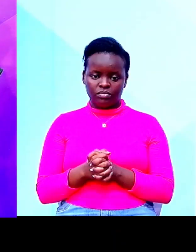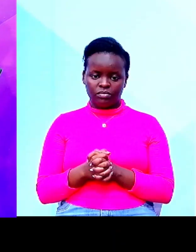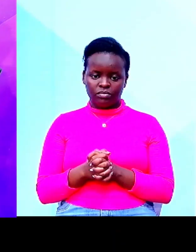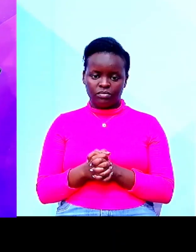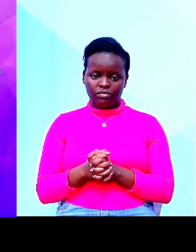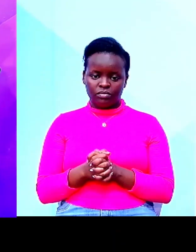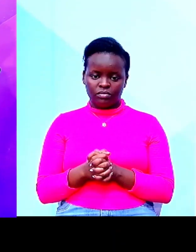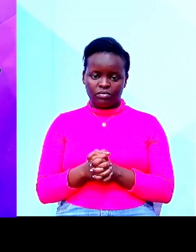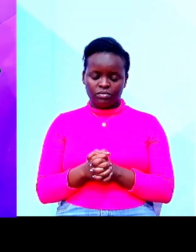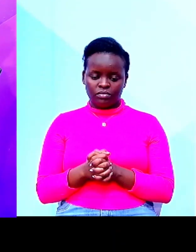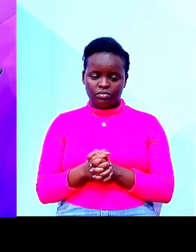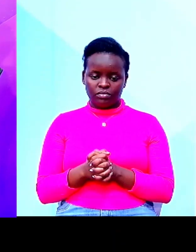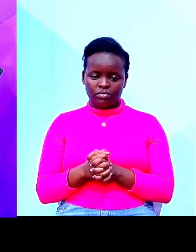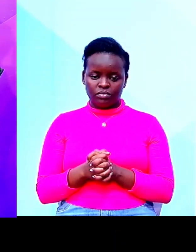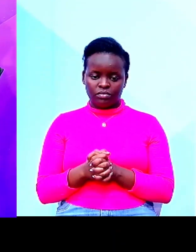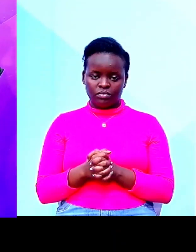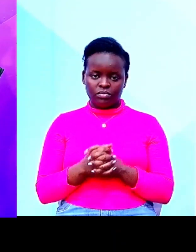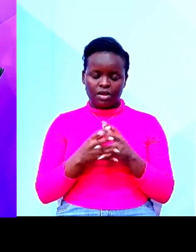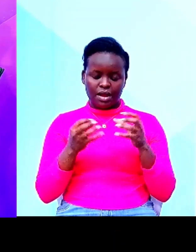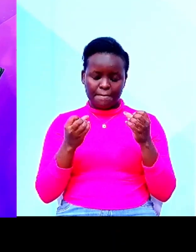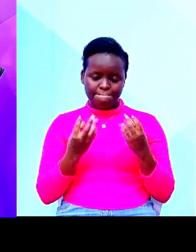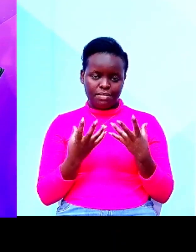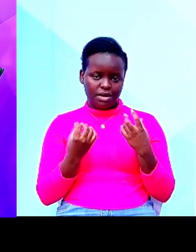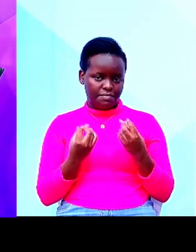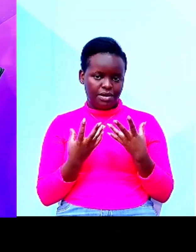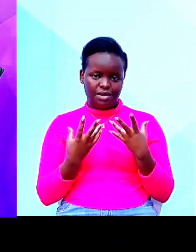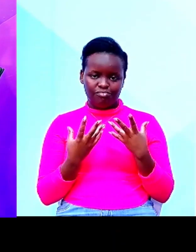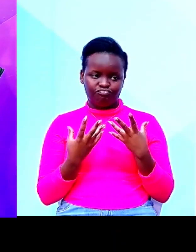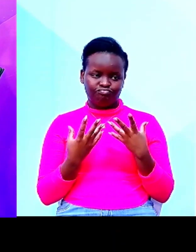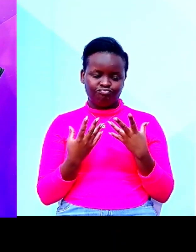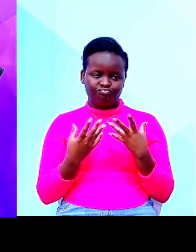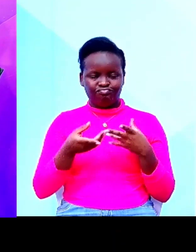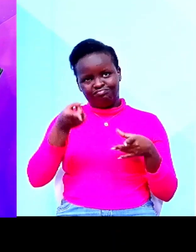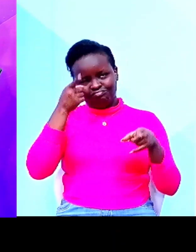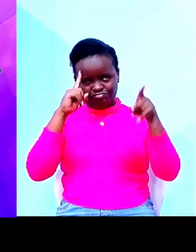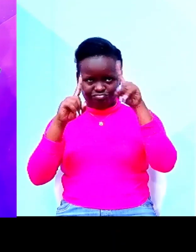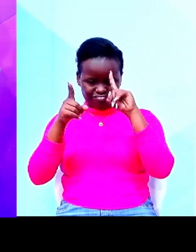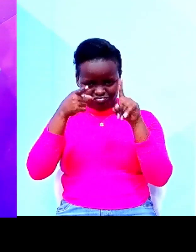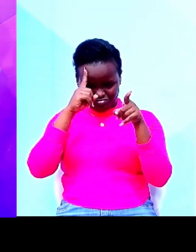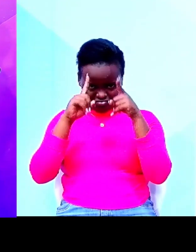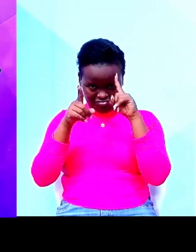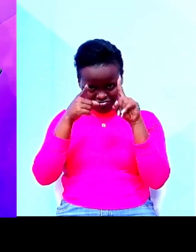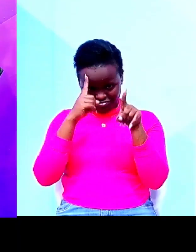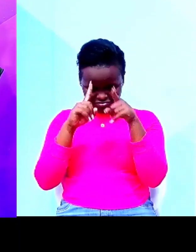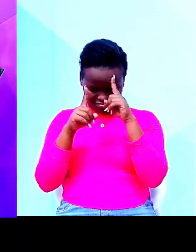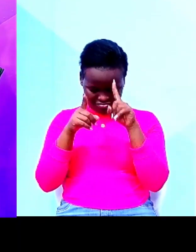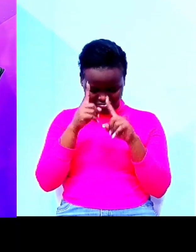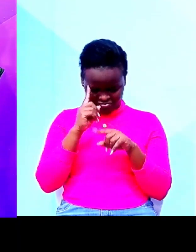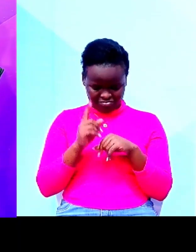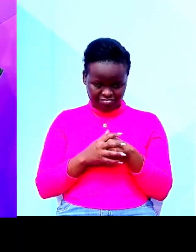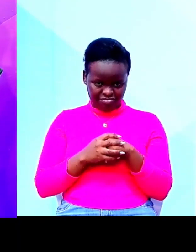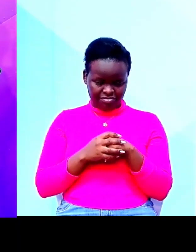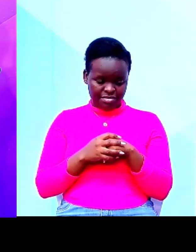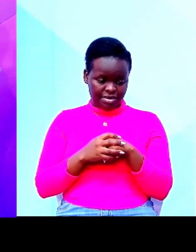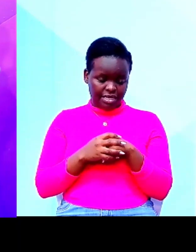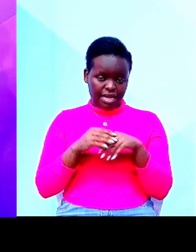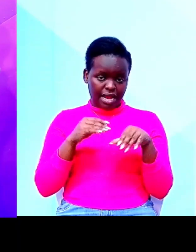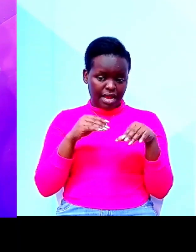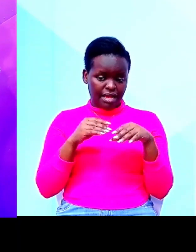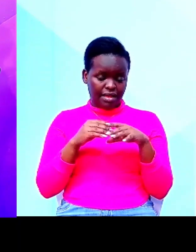Okay, there are so many myths and misconceptions associated with